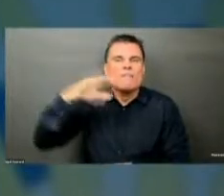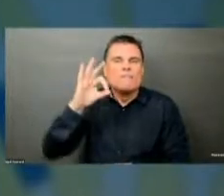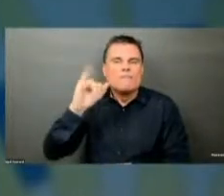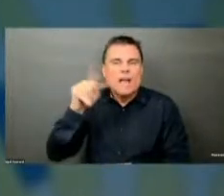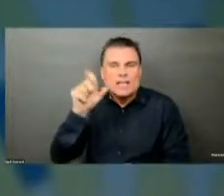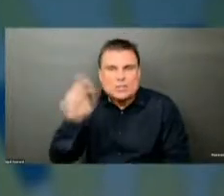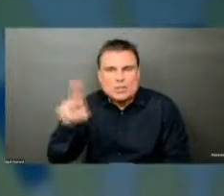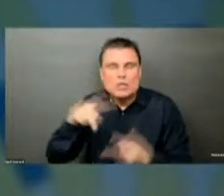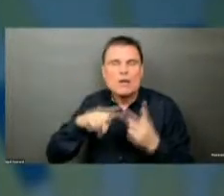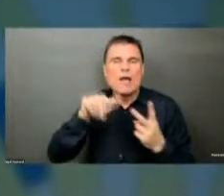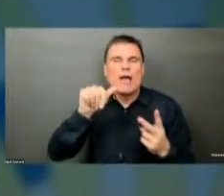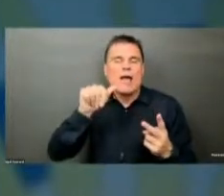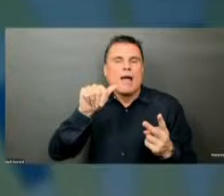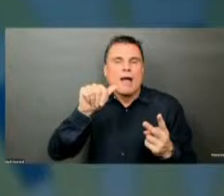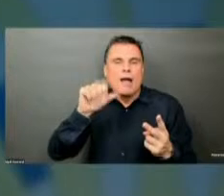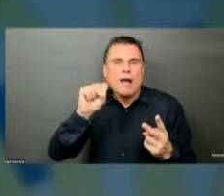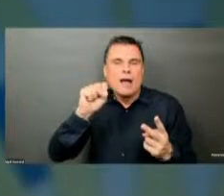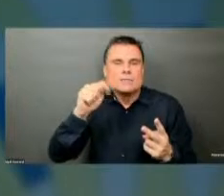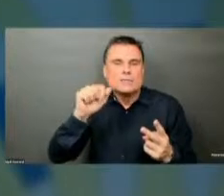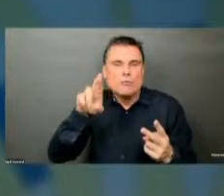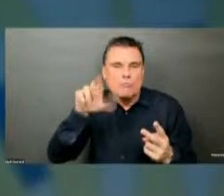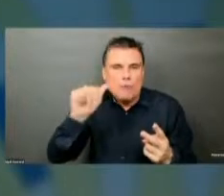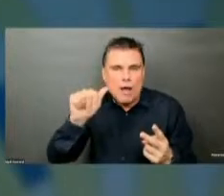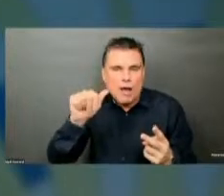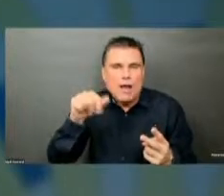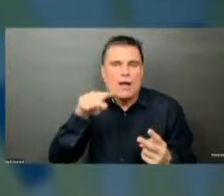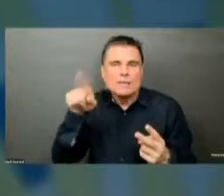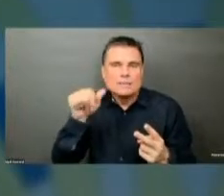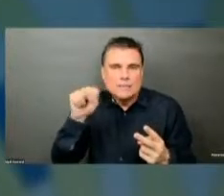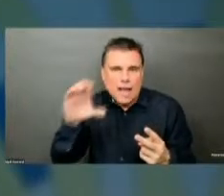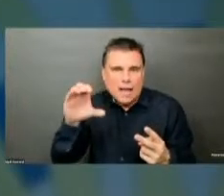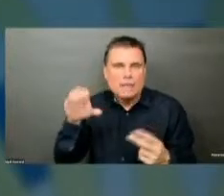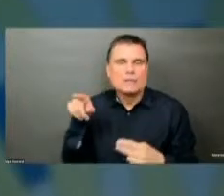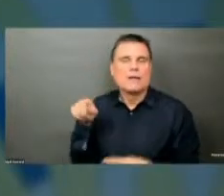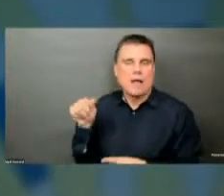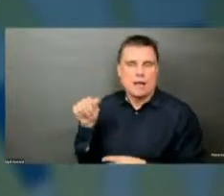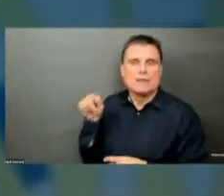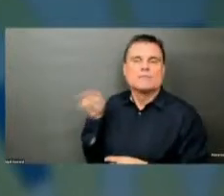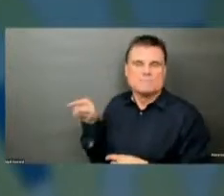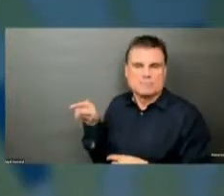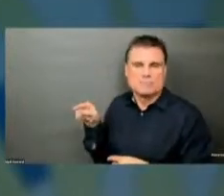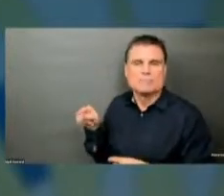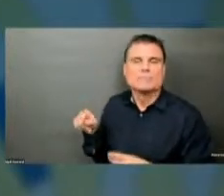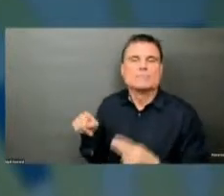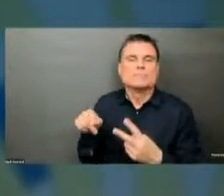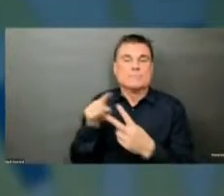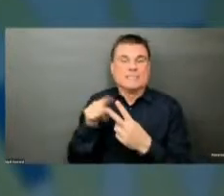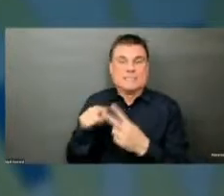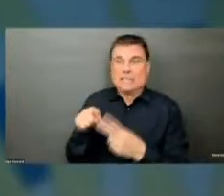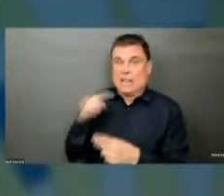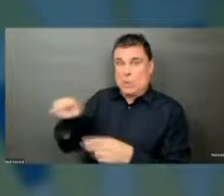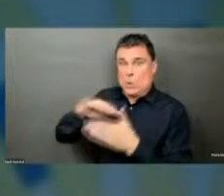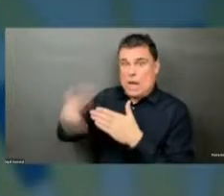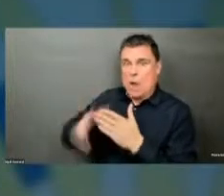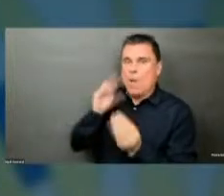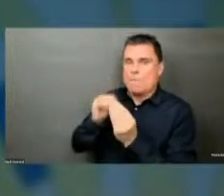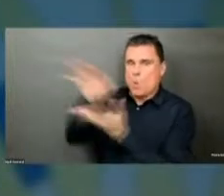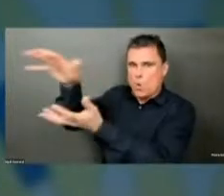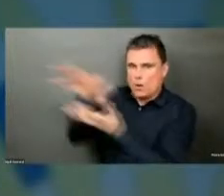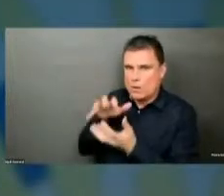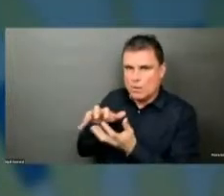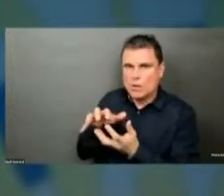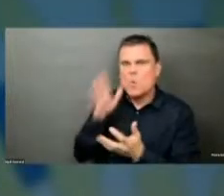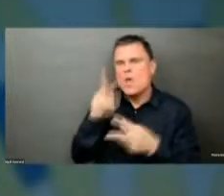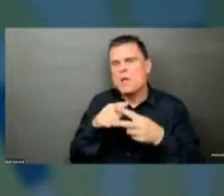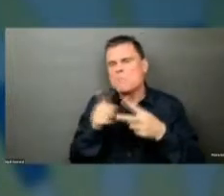some vaccine this week from Pfizer, and we're due to receive more of the Moderna vaccine. Some of it